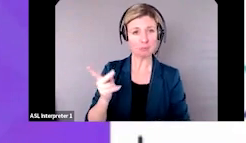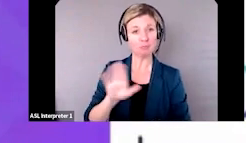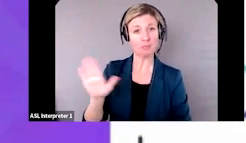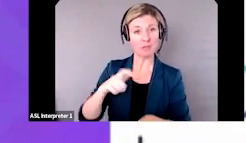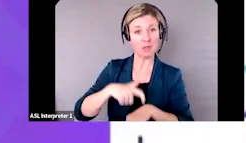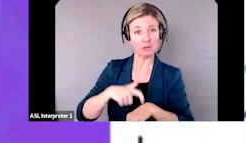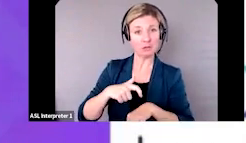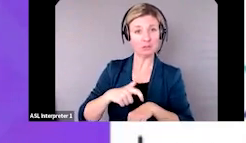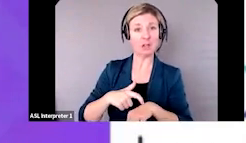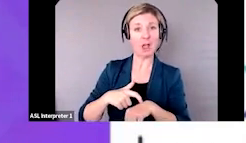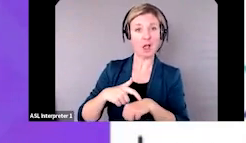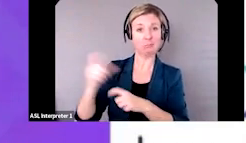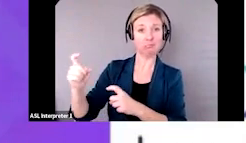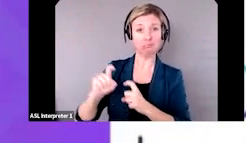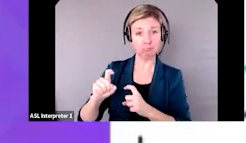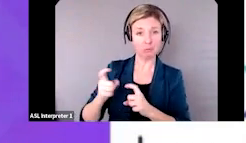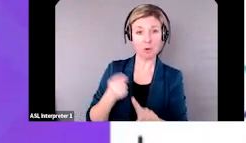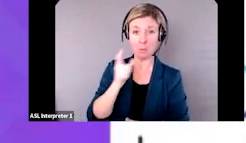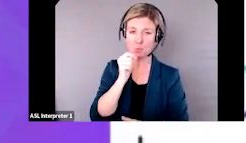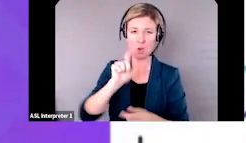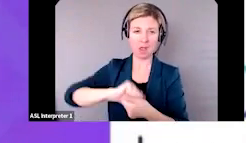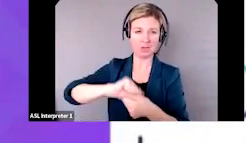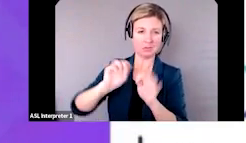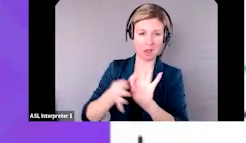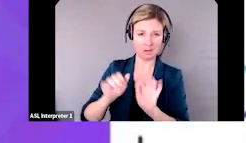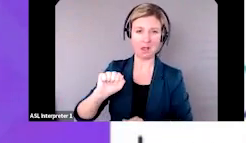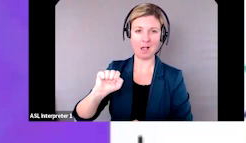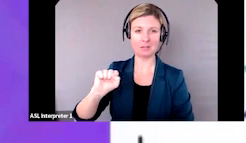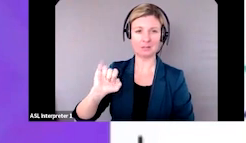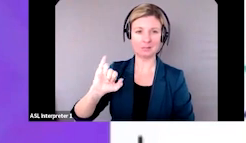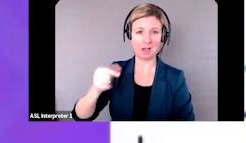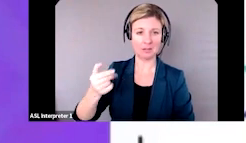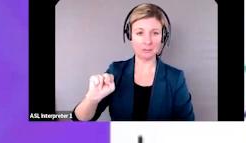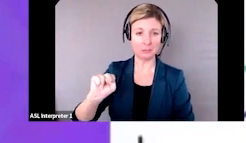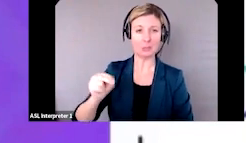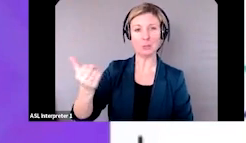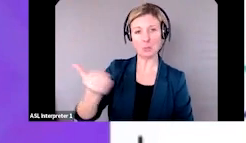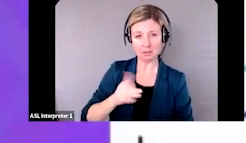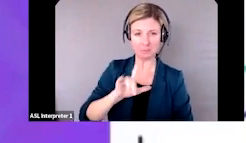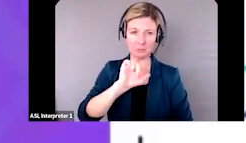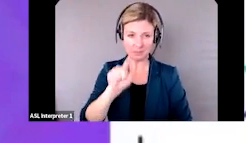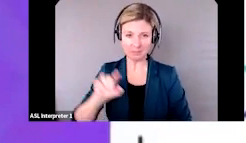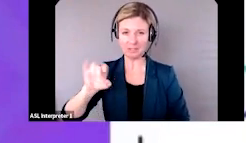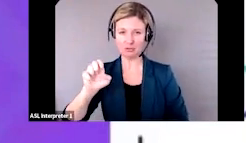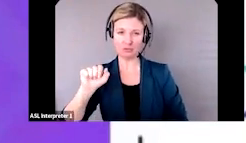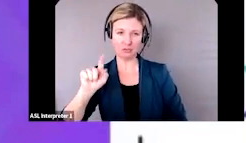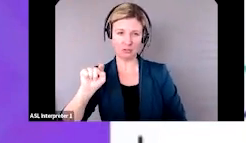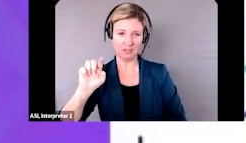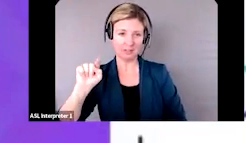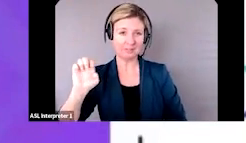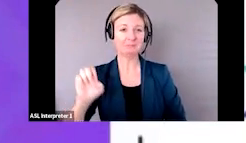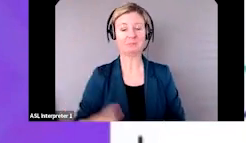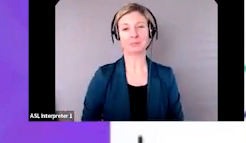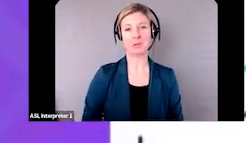in kind by Asign, Liz and Jeanette. Thank you both for joining us, and thank